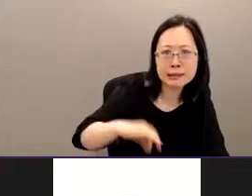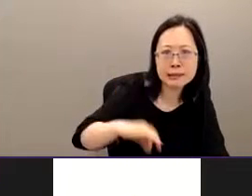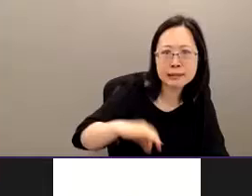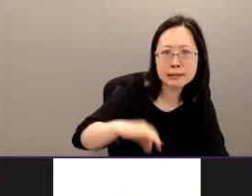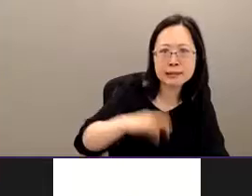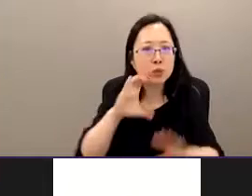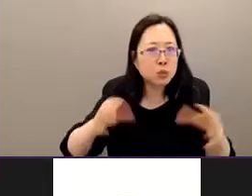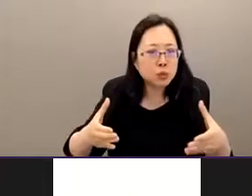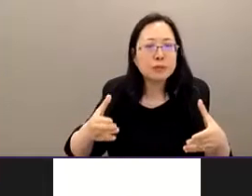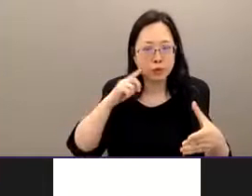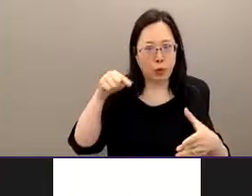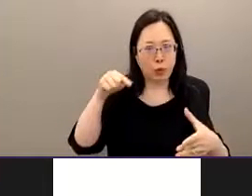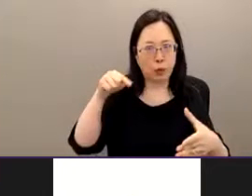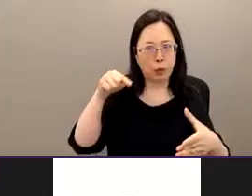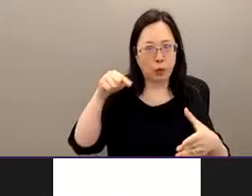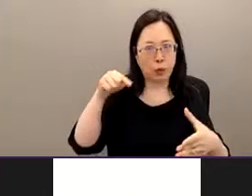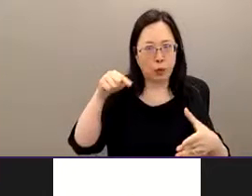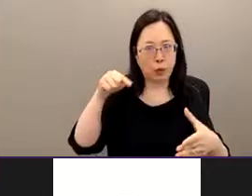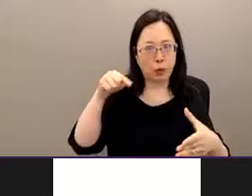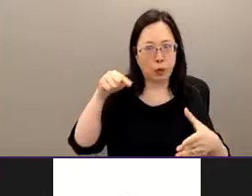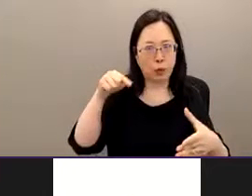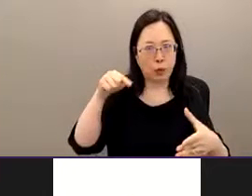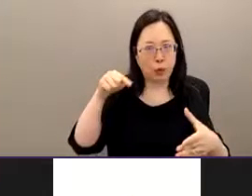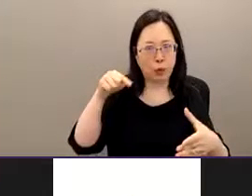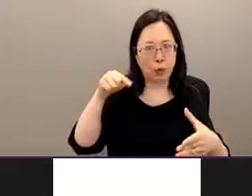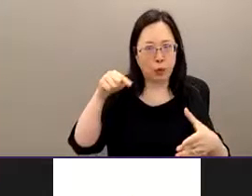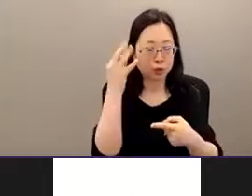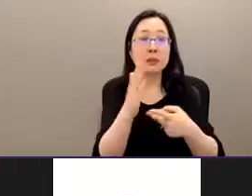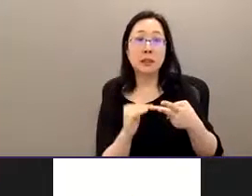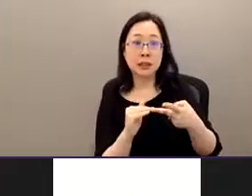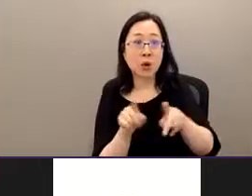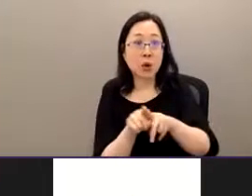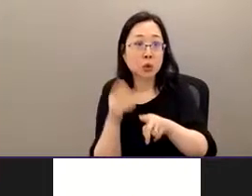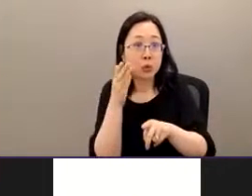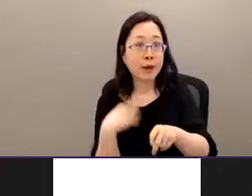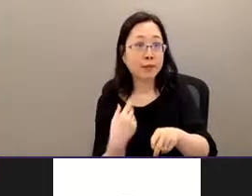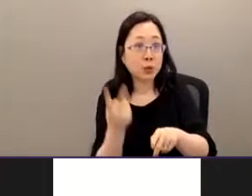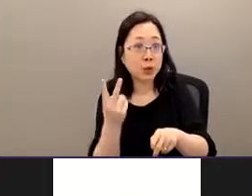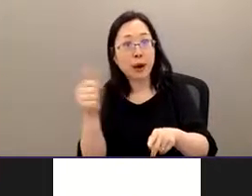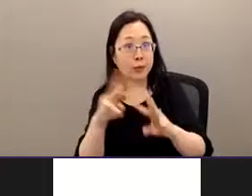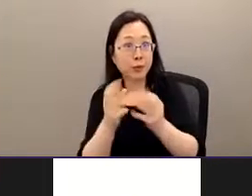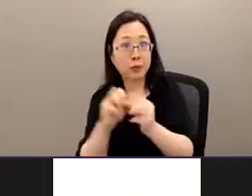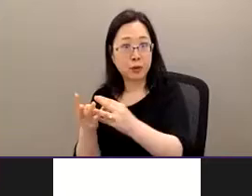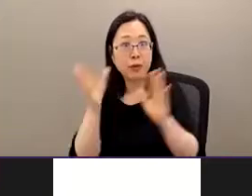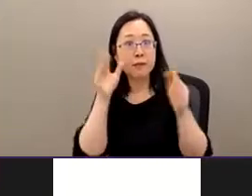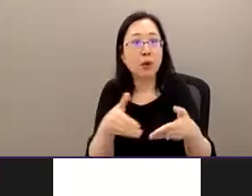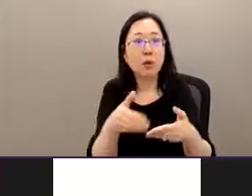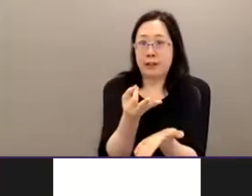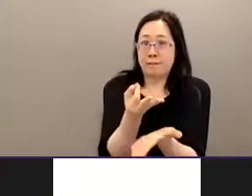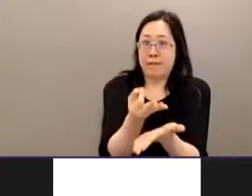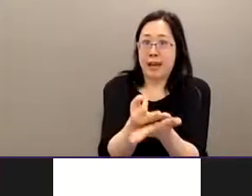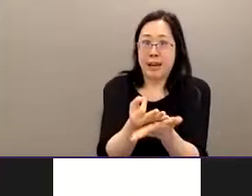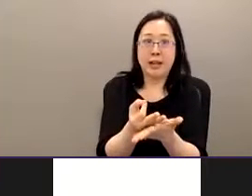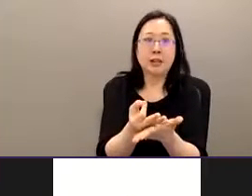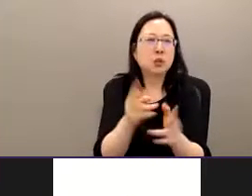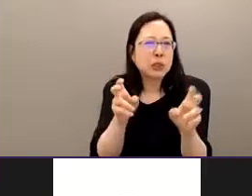year. That's in French. We also have 2 webinars for looking at financial issues of frauds and